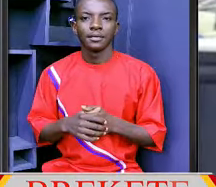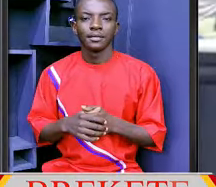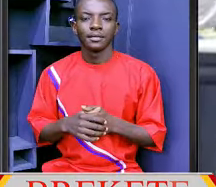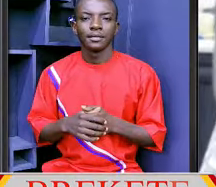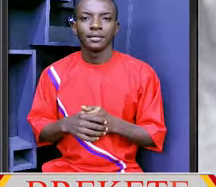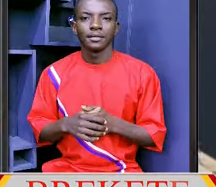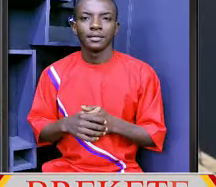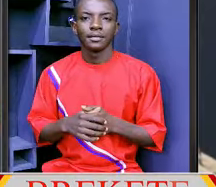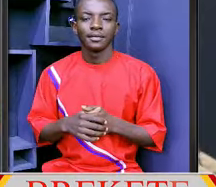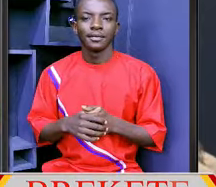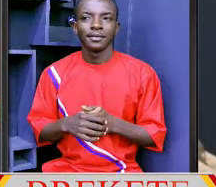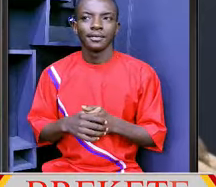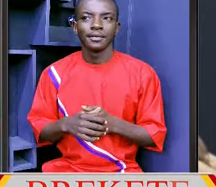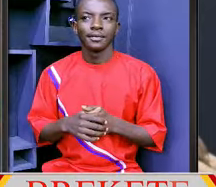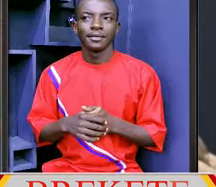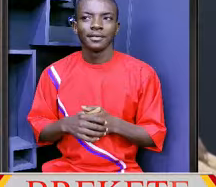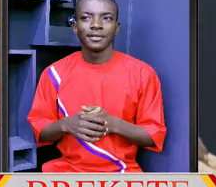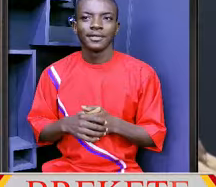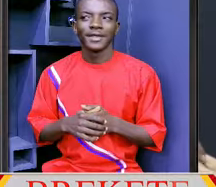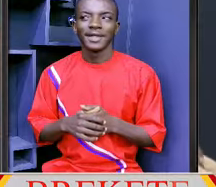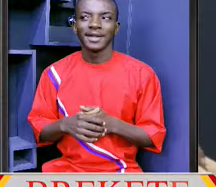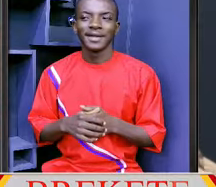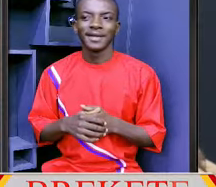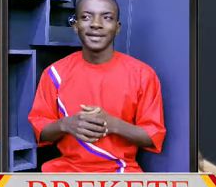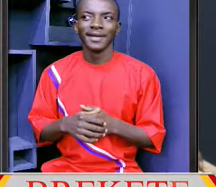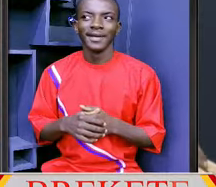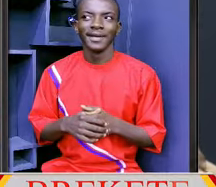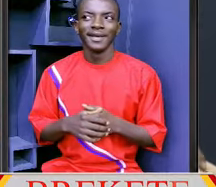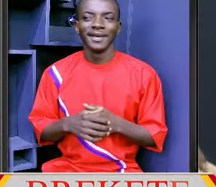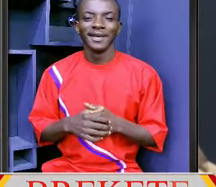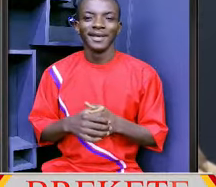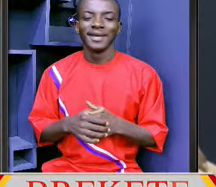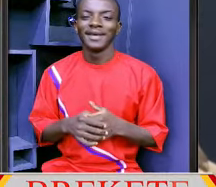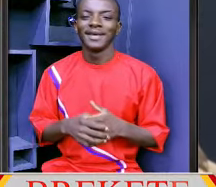Now your ear, they go use screwdriver open.